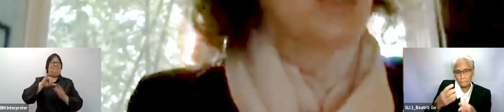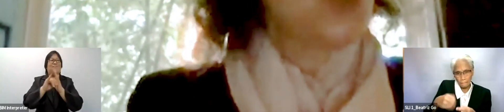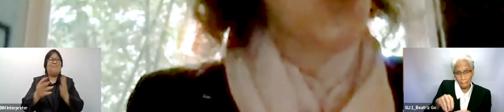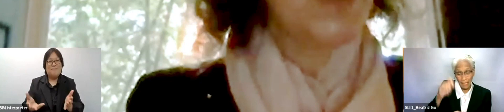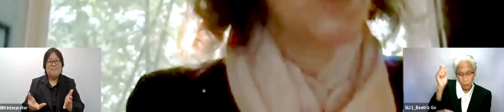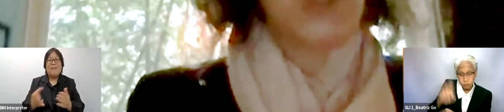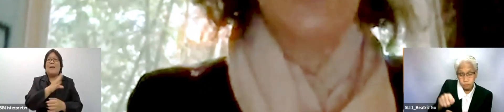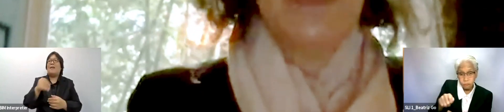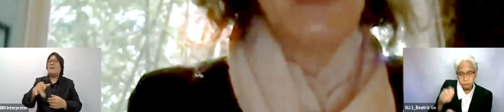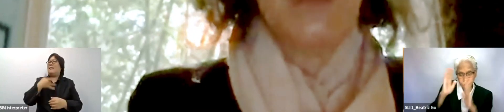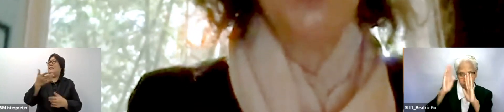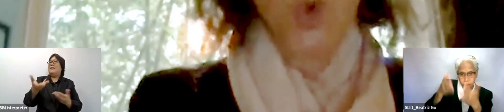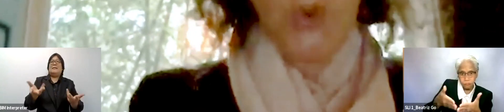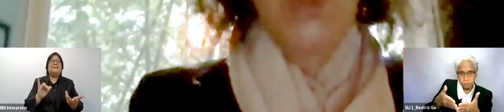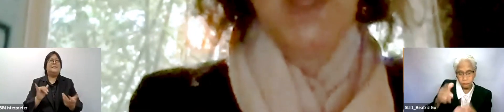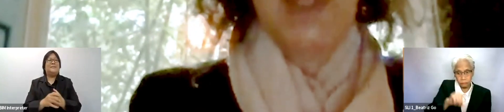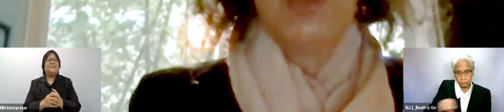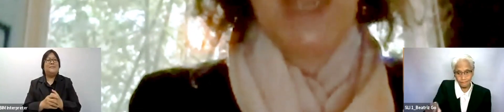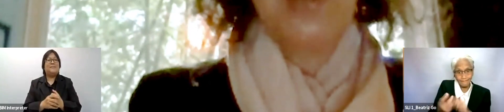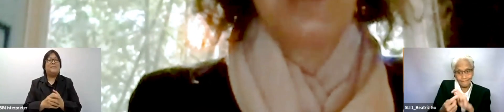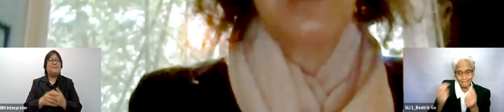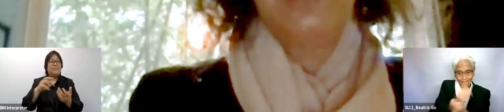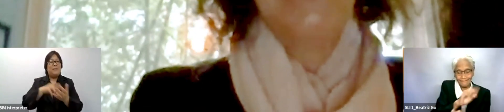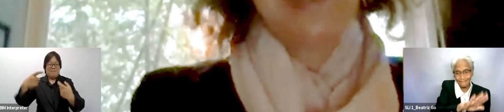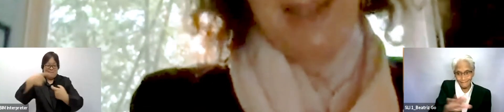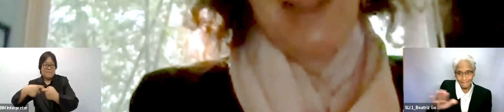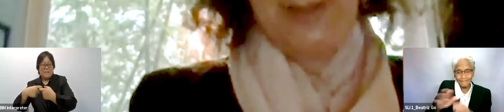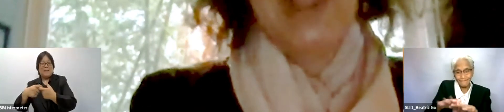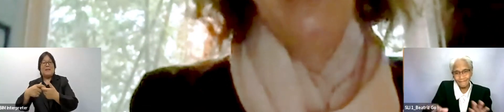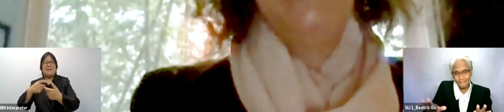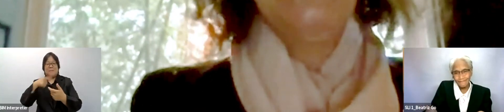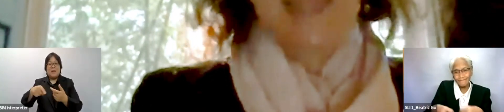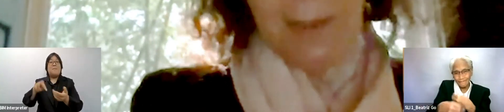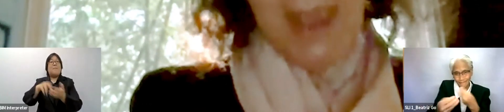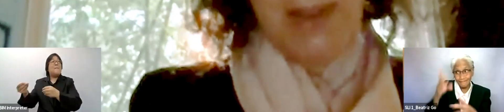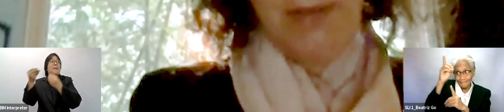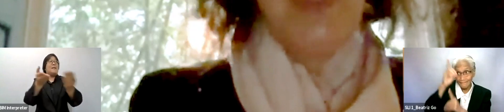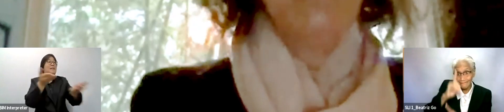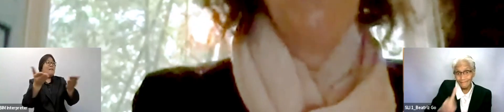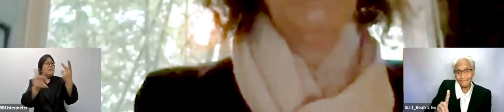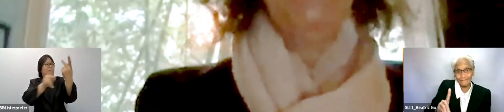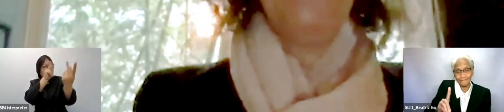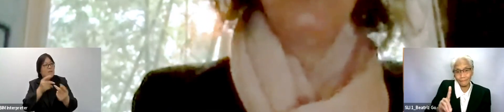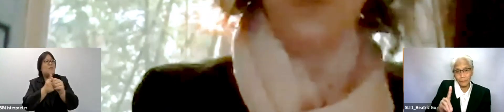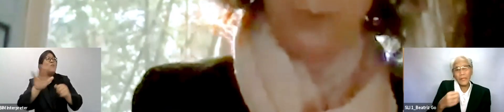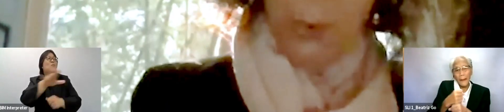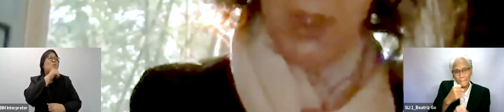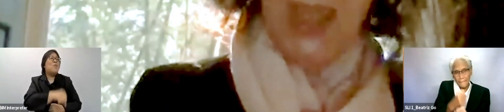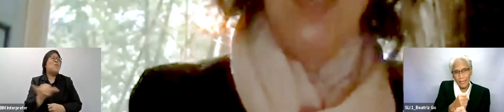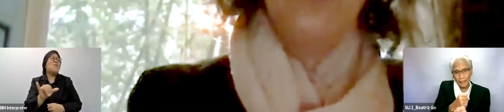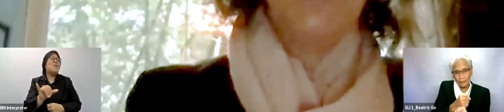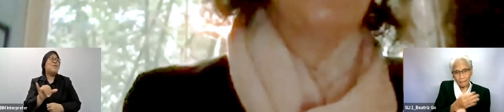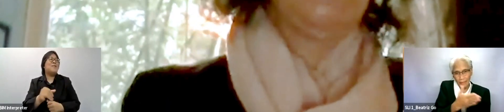campaigns, and we ensure that the children themselves talk to the decision makers at state level. It did make a difference, and I'm very happy to